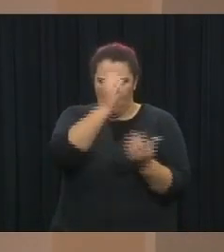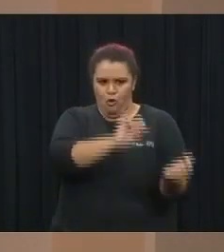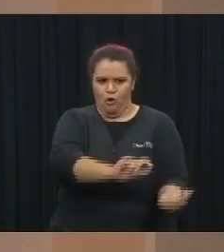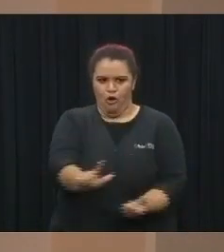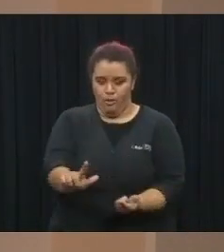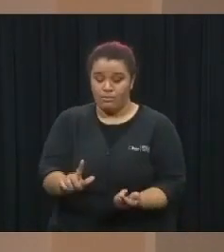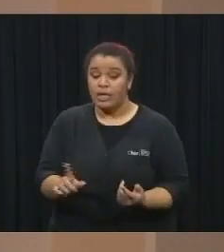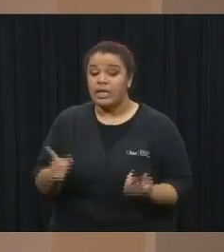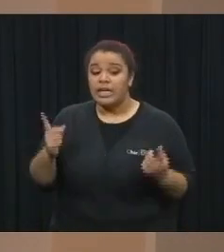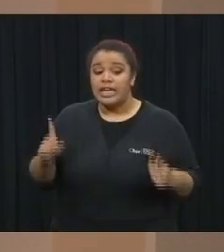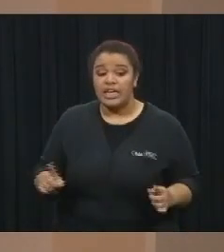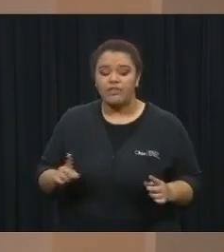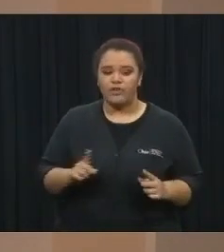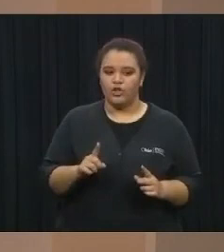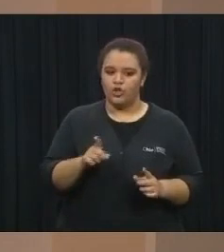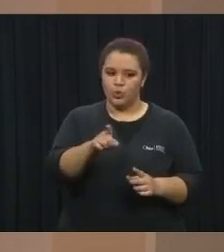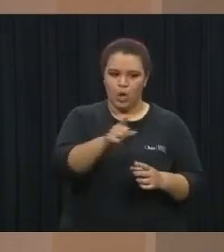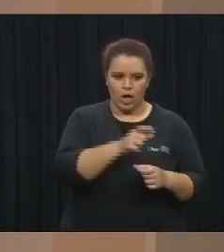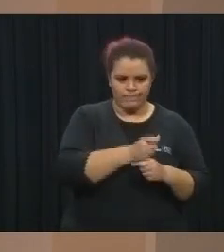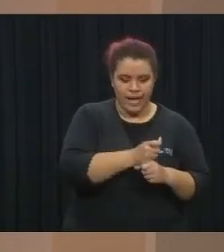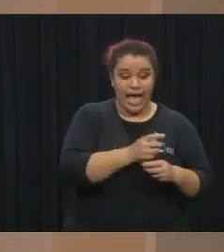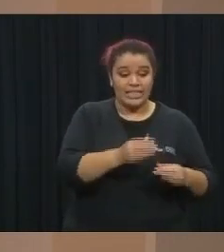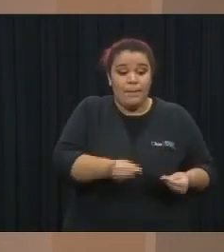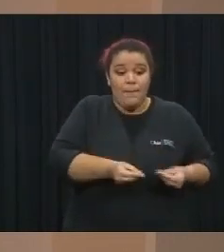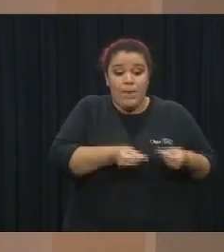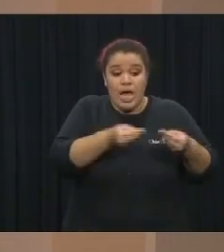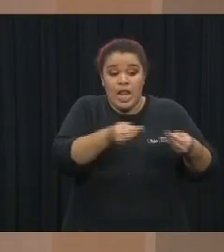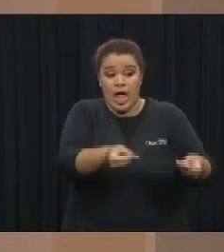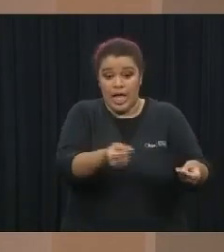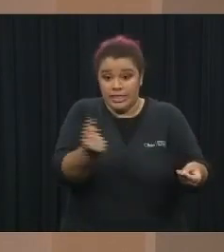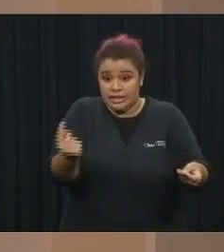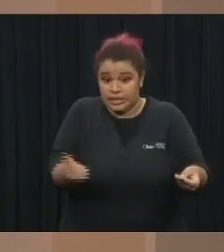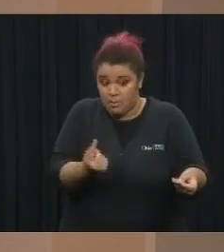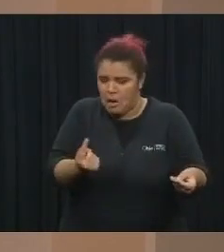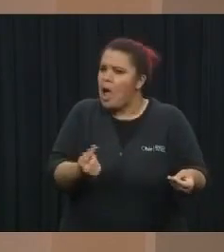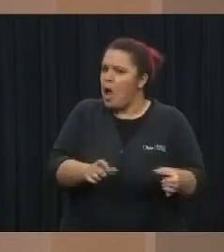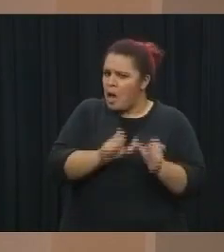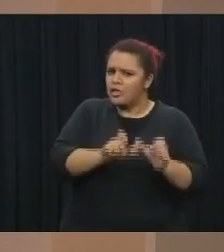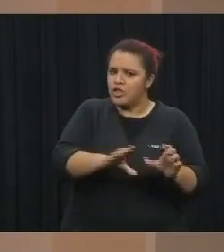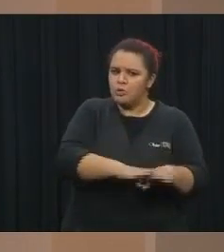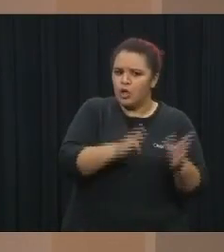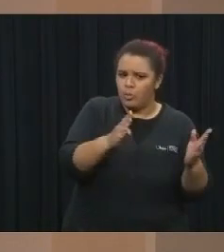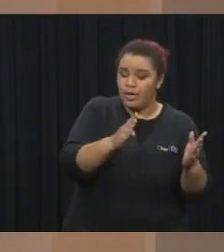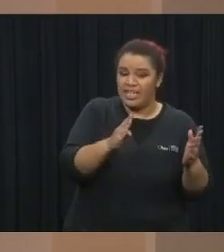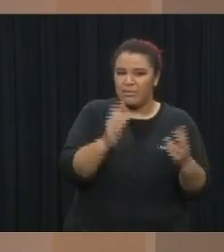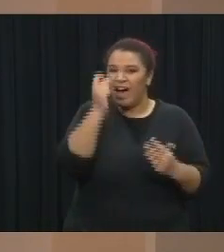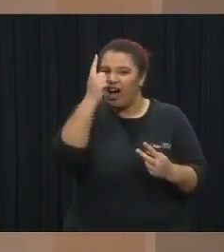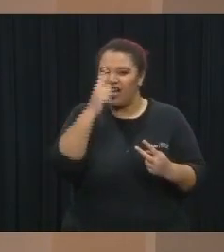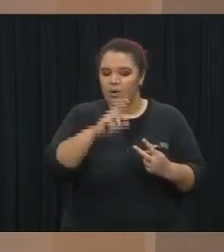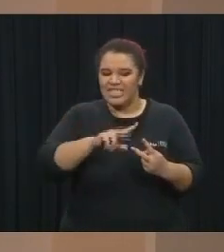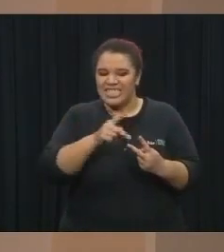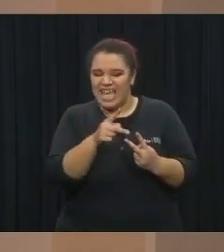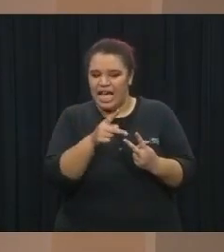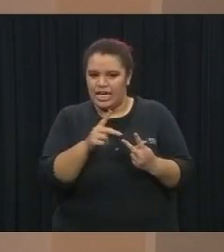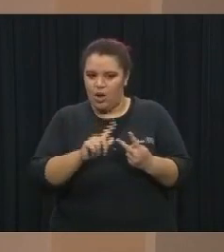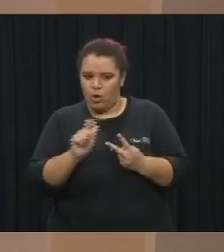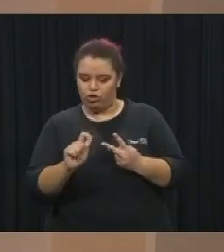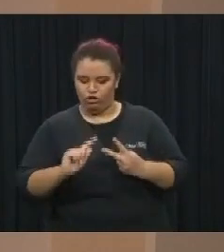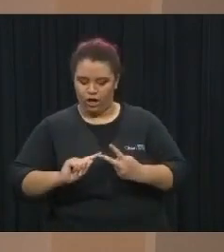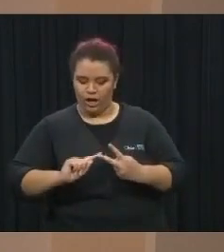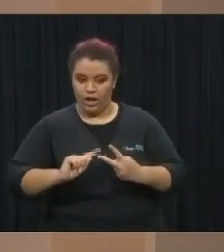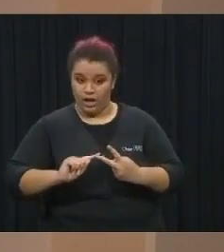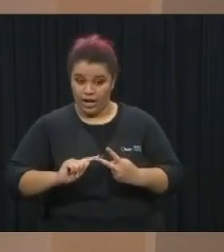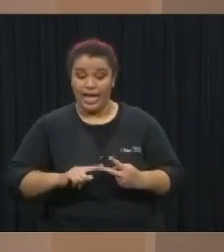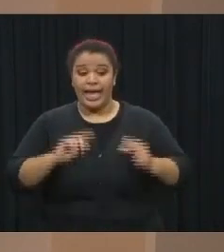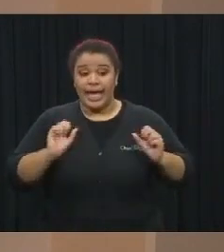then they can remain open. But they also have to follow the second part of the test, which is to provide a